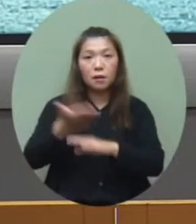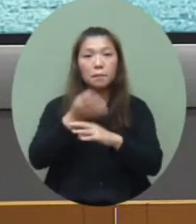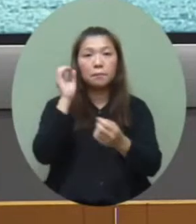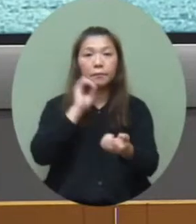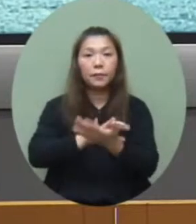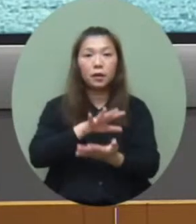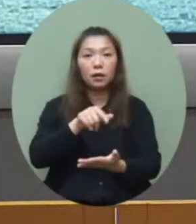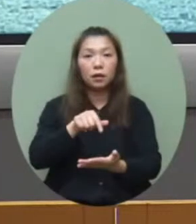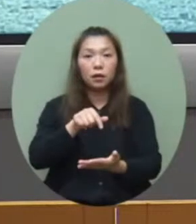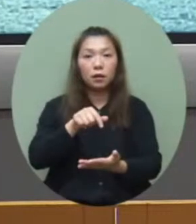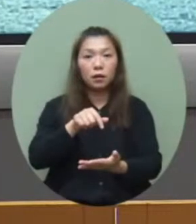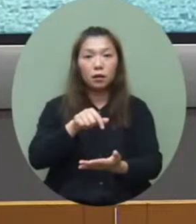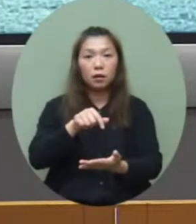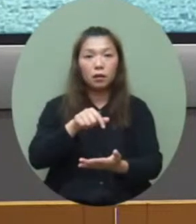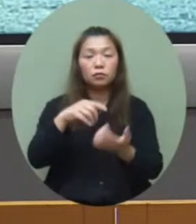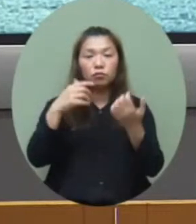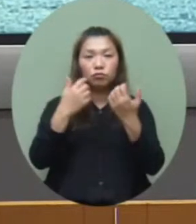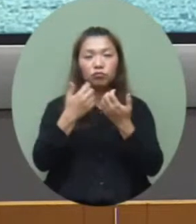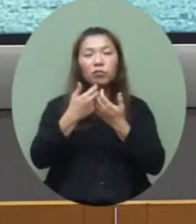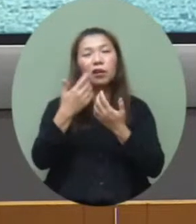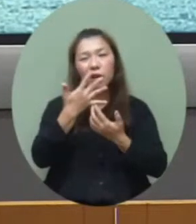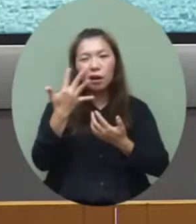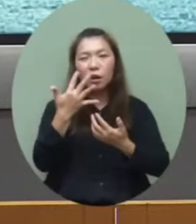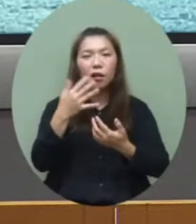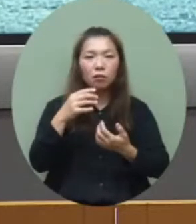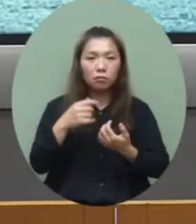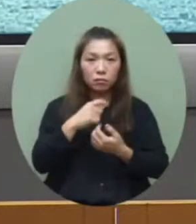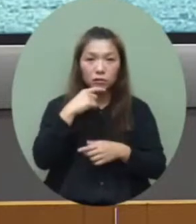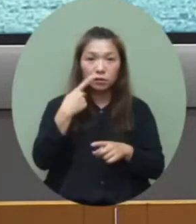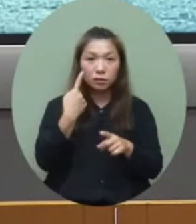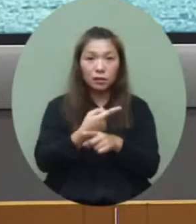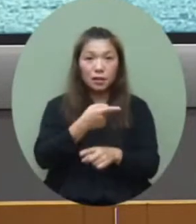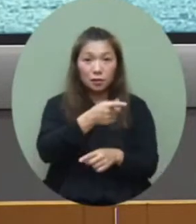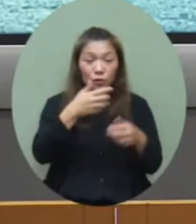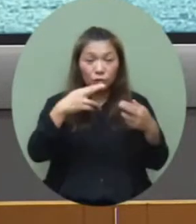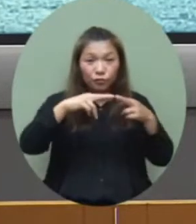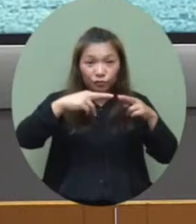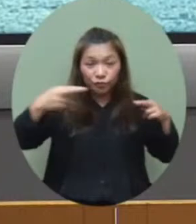them cannot be confirmed genetically because